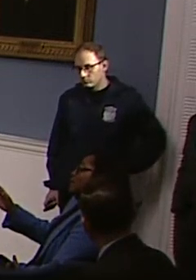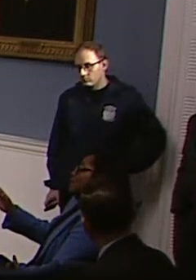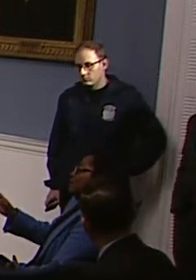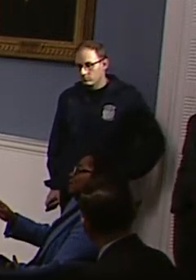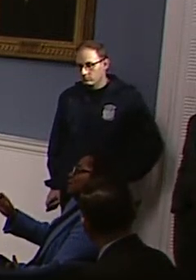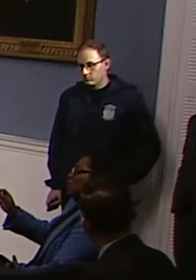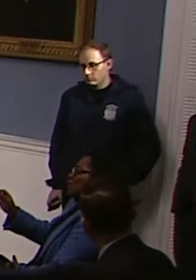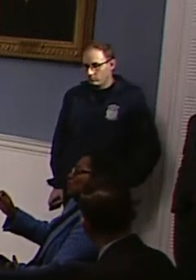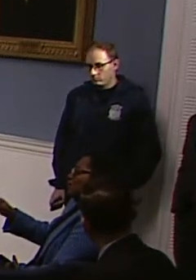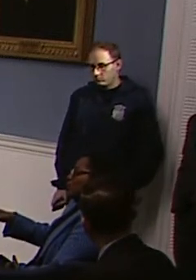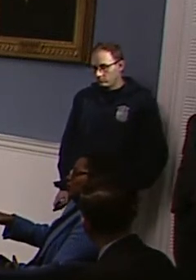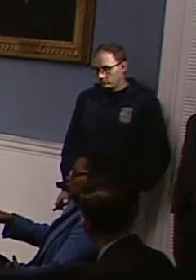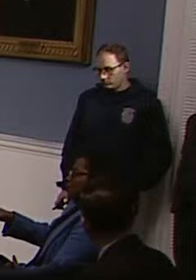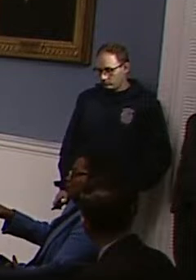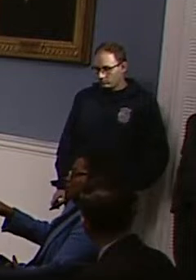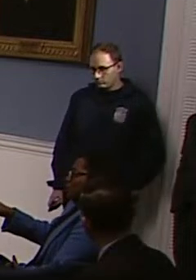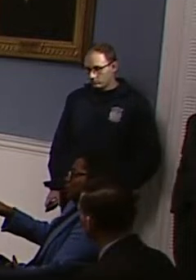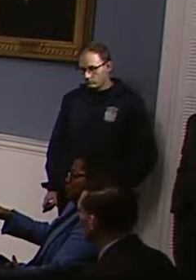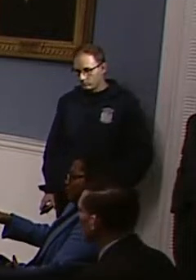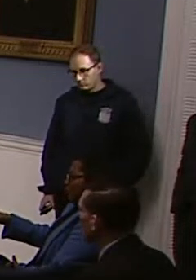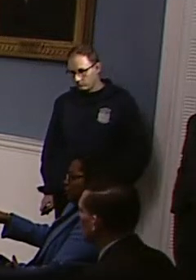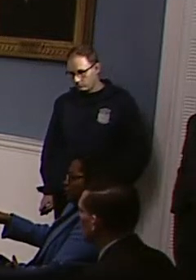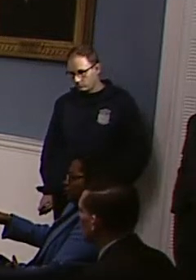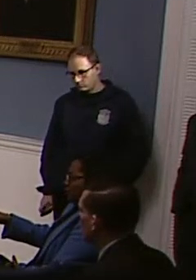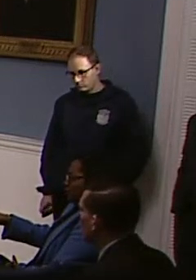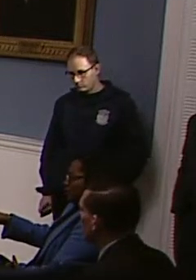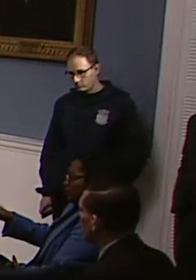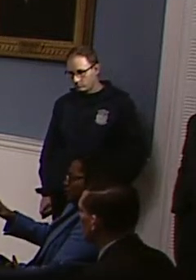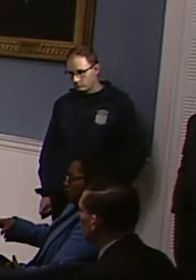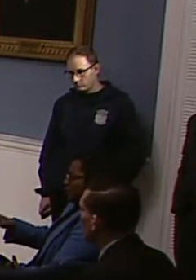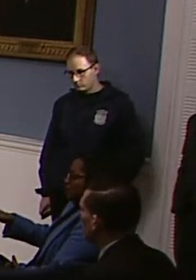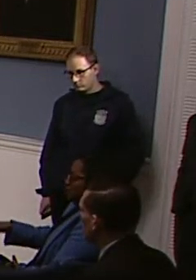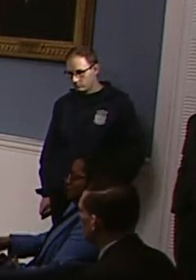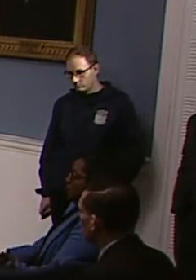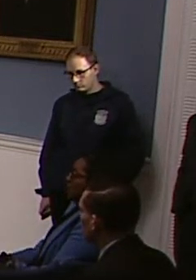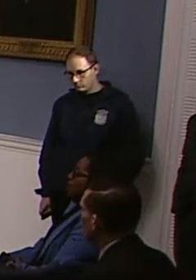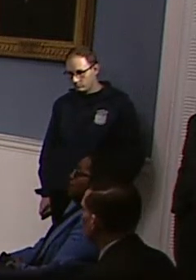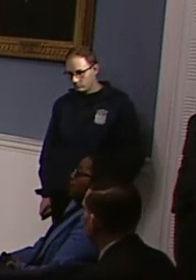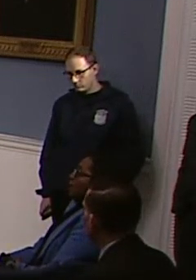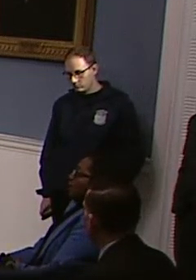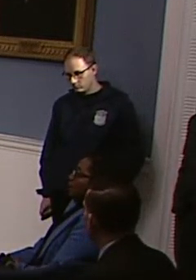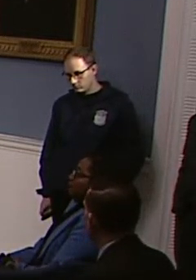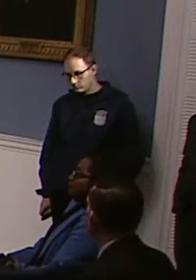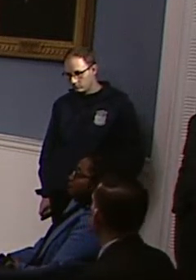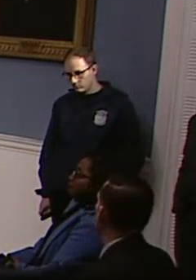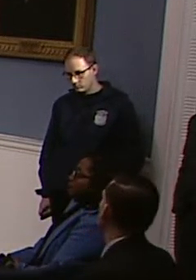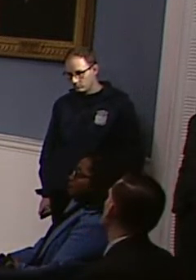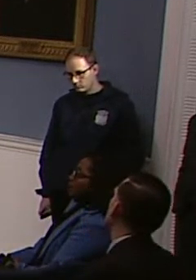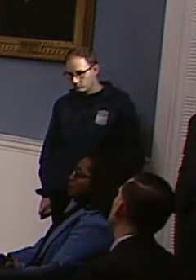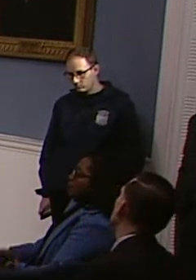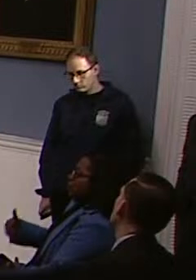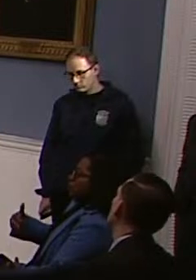and I think it's called neighborhood coordination office, NCOs, YCOs, NCOs.